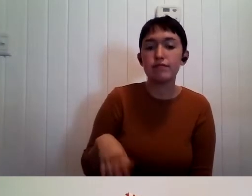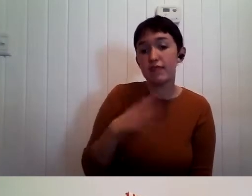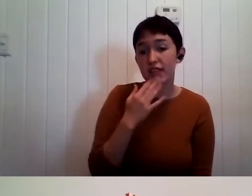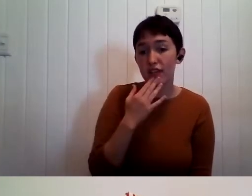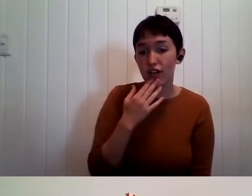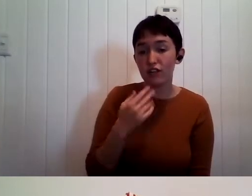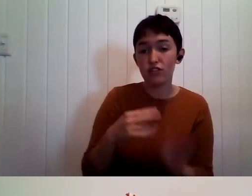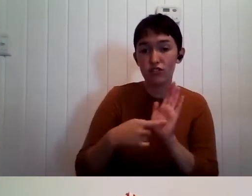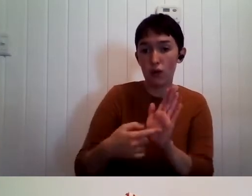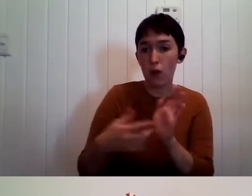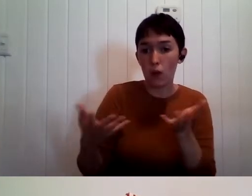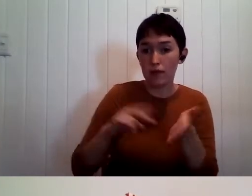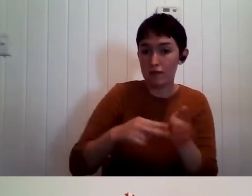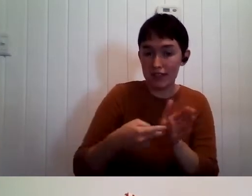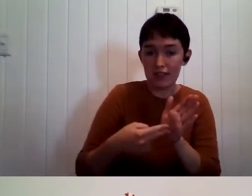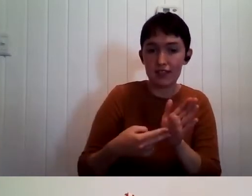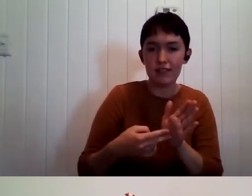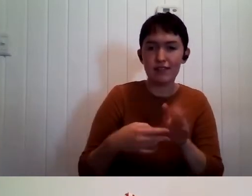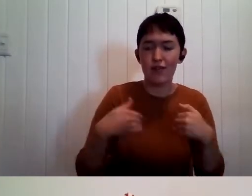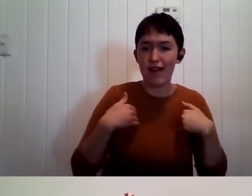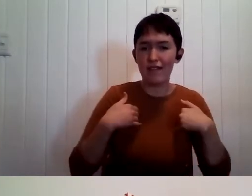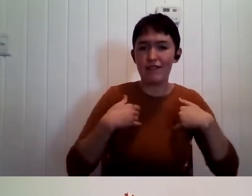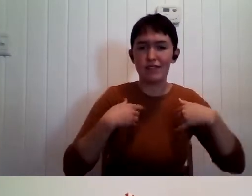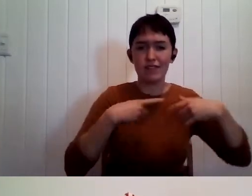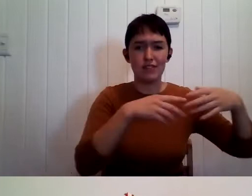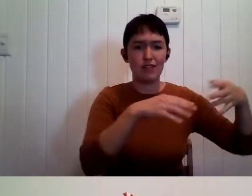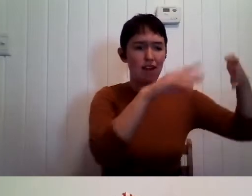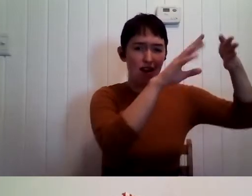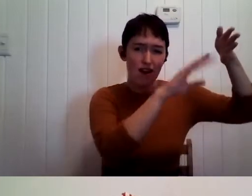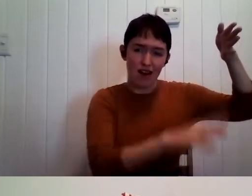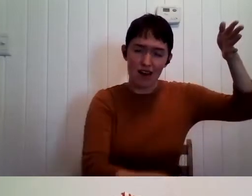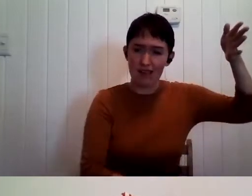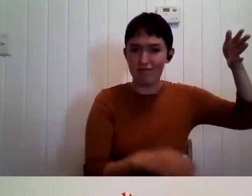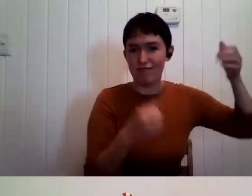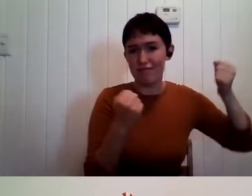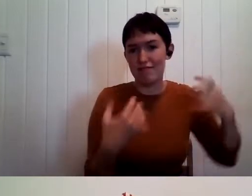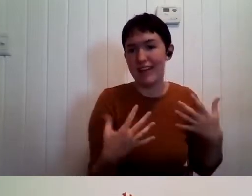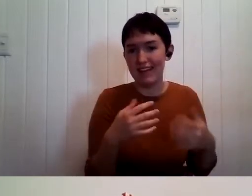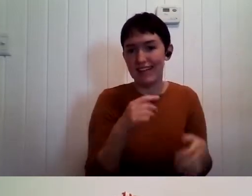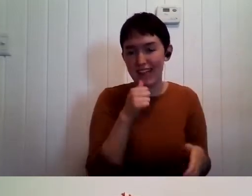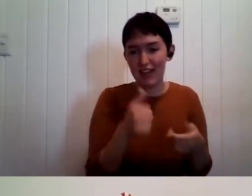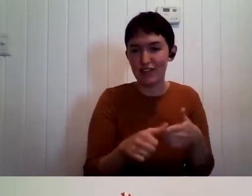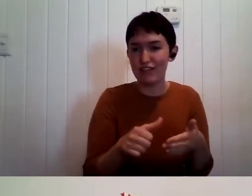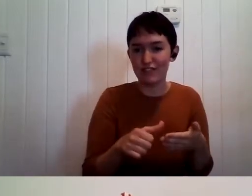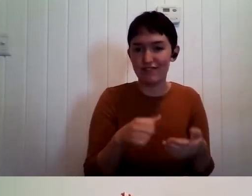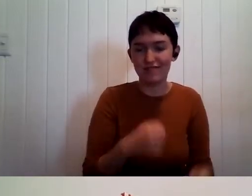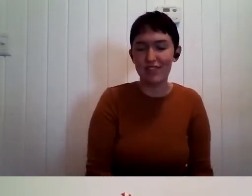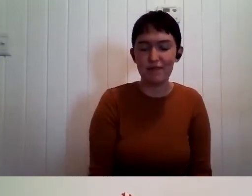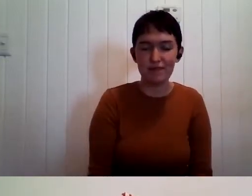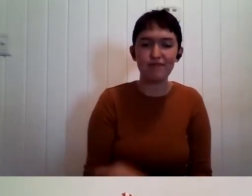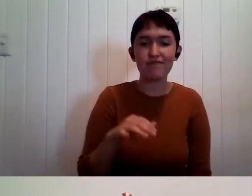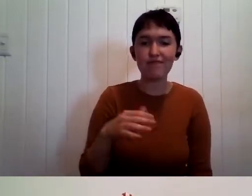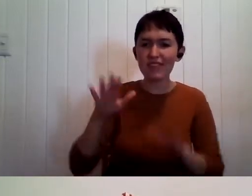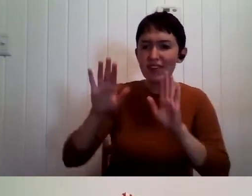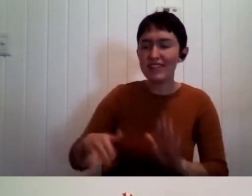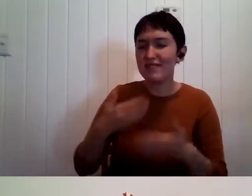And you get you get this file that's just like letters and letters and letters and letters after each other. And that's how you read it. Awesome. So thank you both for